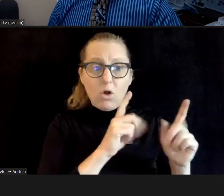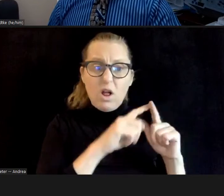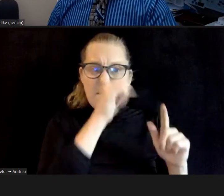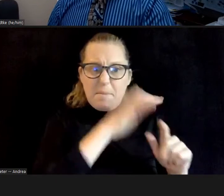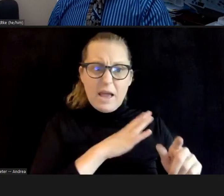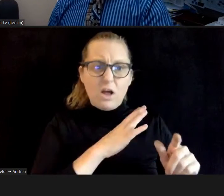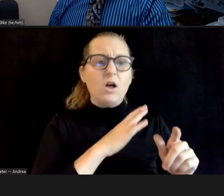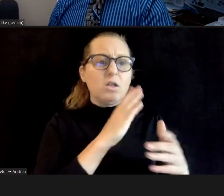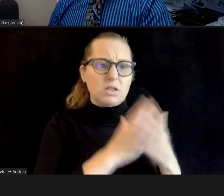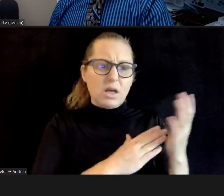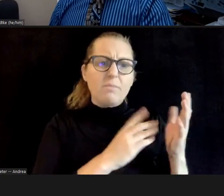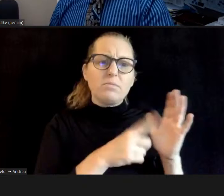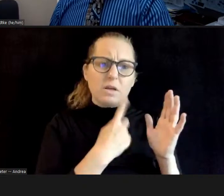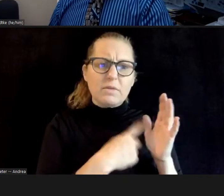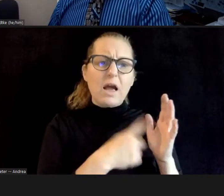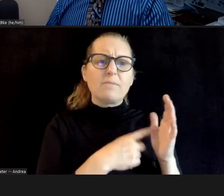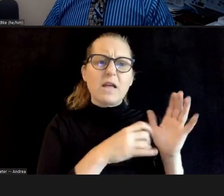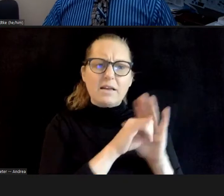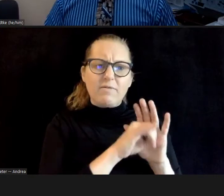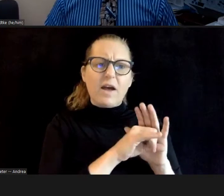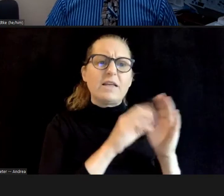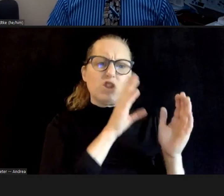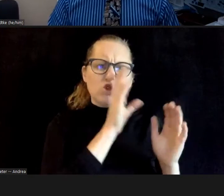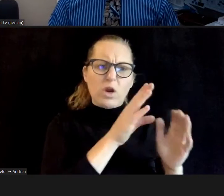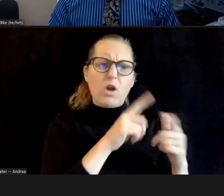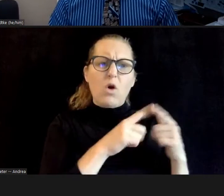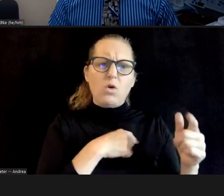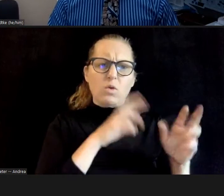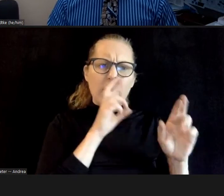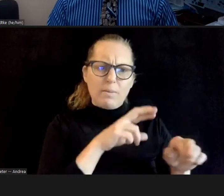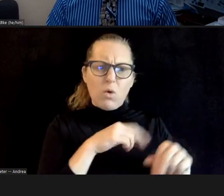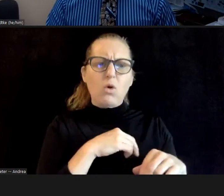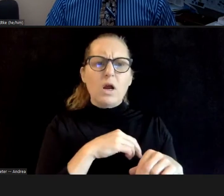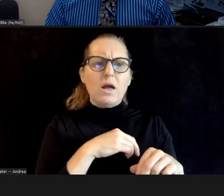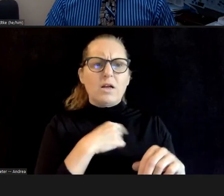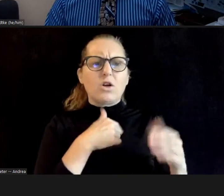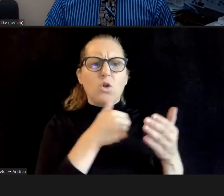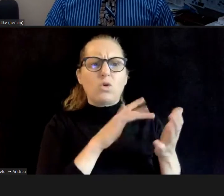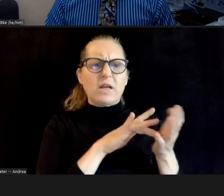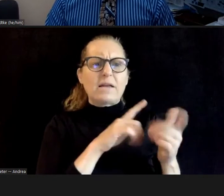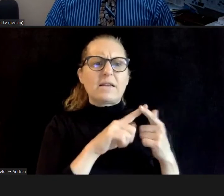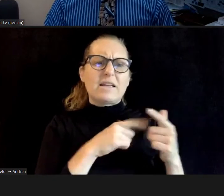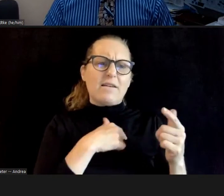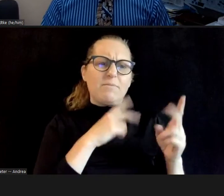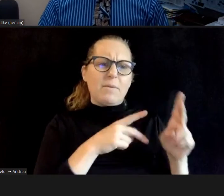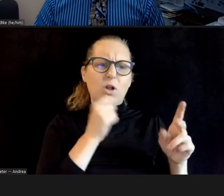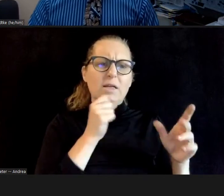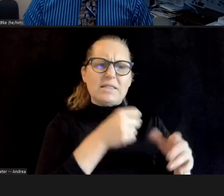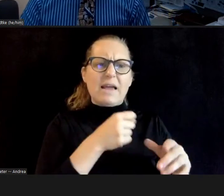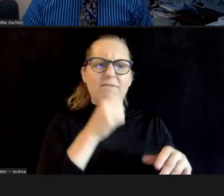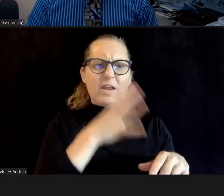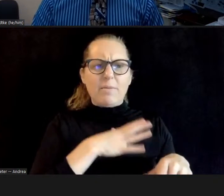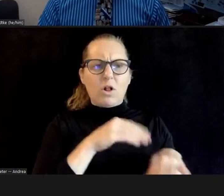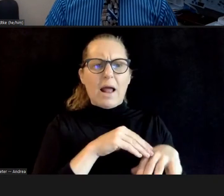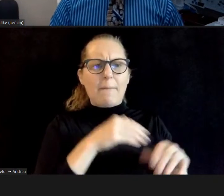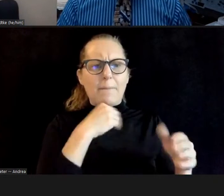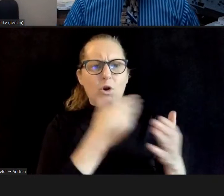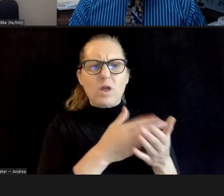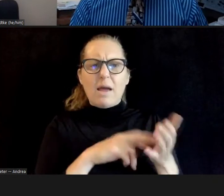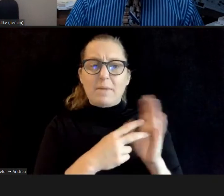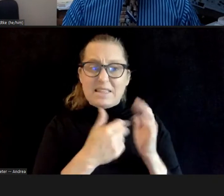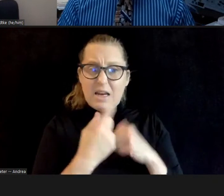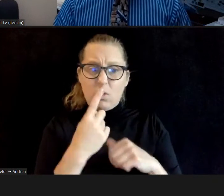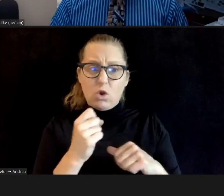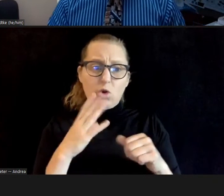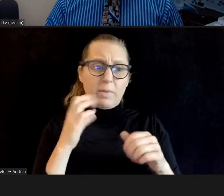straight and report close contact with people assigned female at birth. This means that anyone can be affected by monkeypox, and this is not a